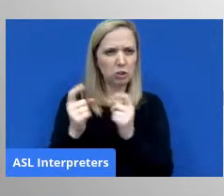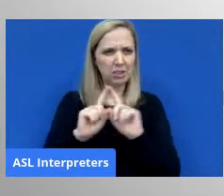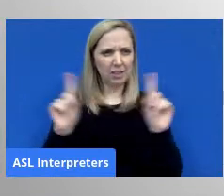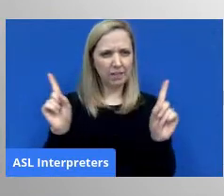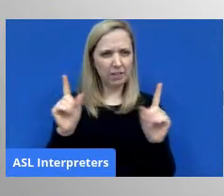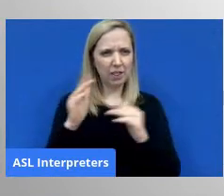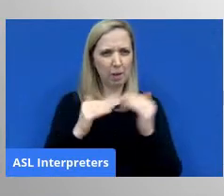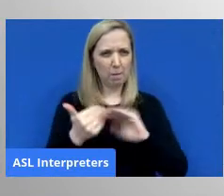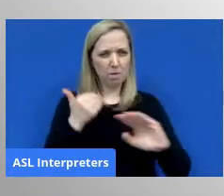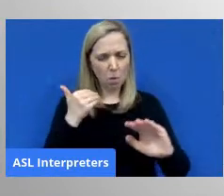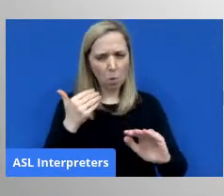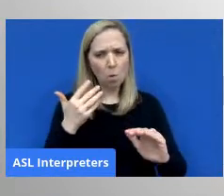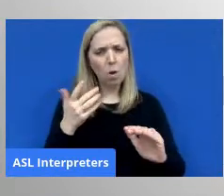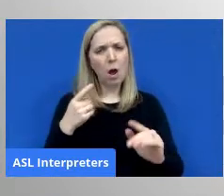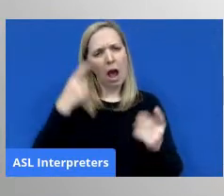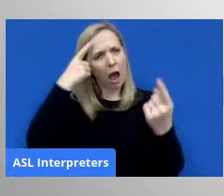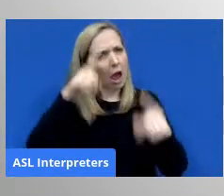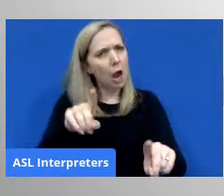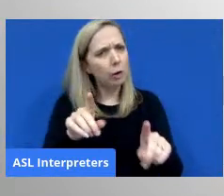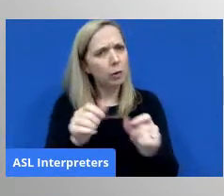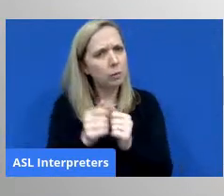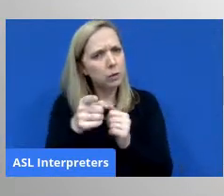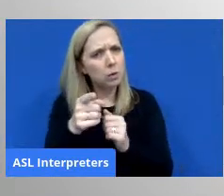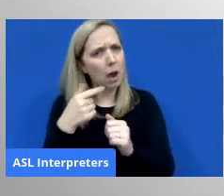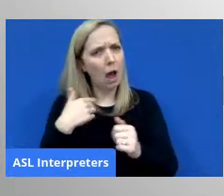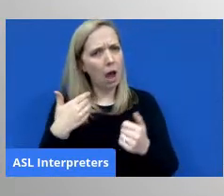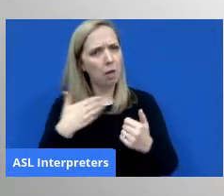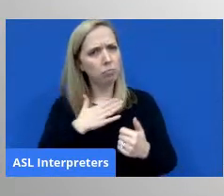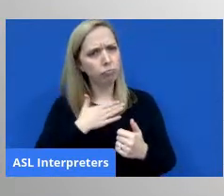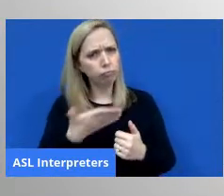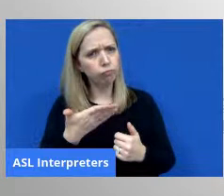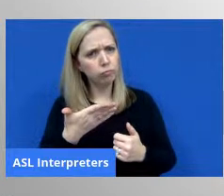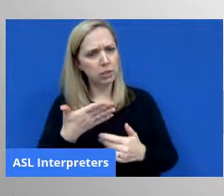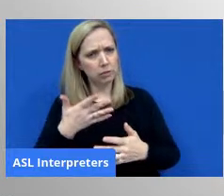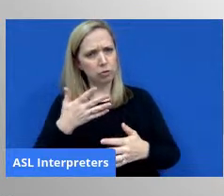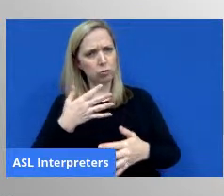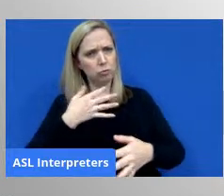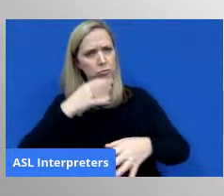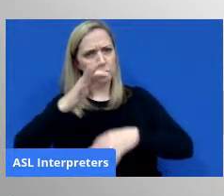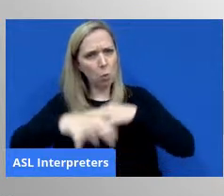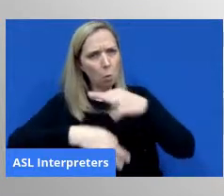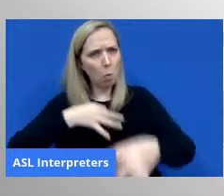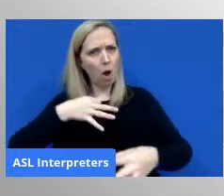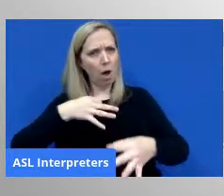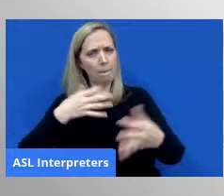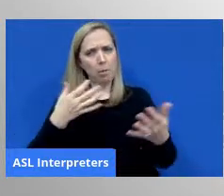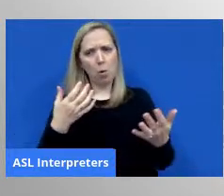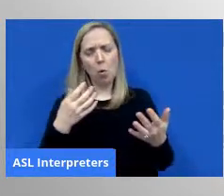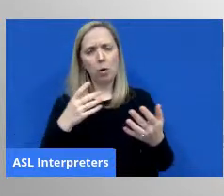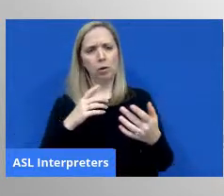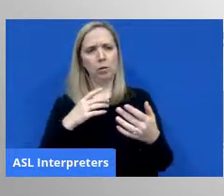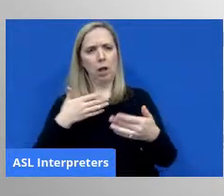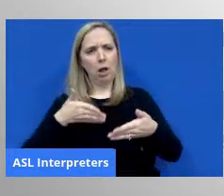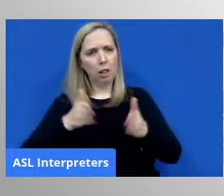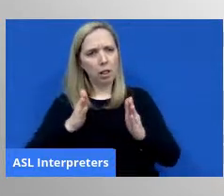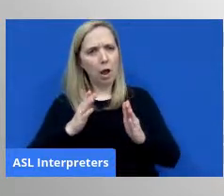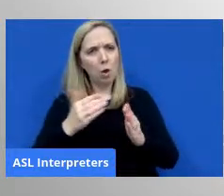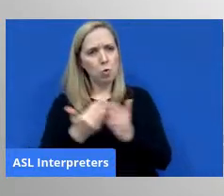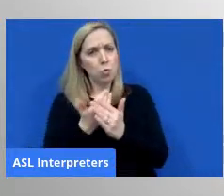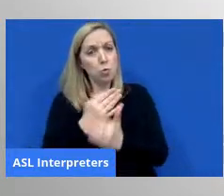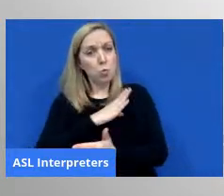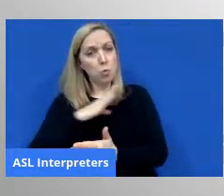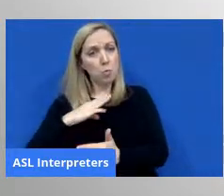with you, and I'll also be willing to step, to switch, move around to a different committee to give a new board member that opportunity. But